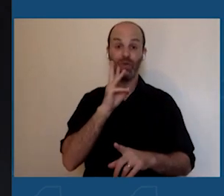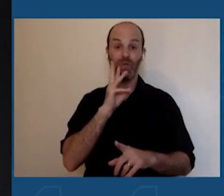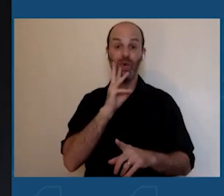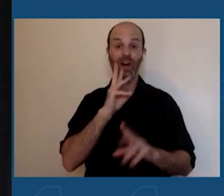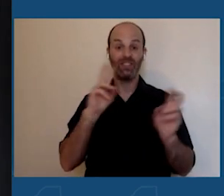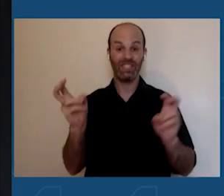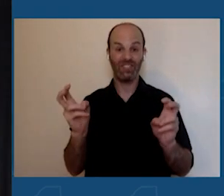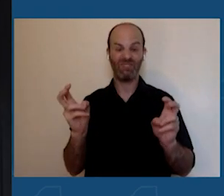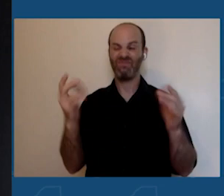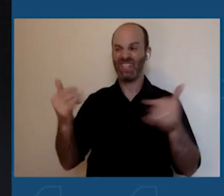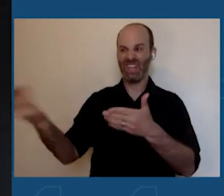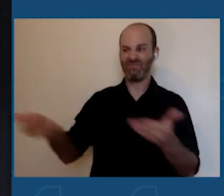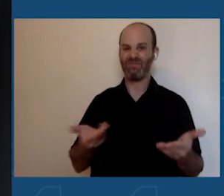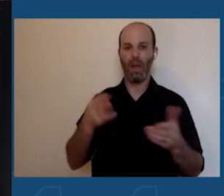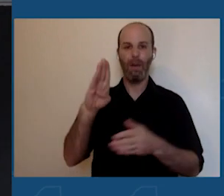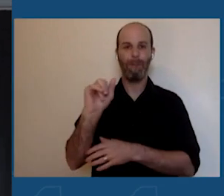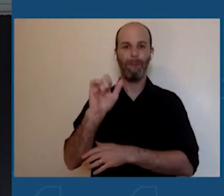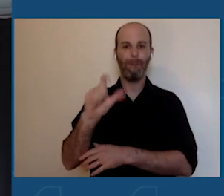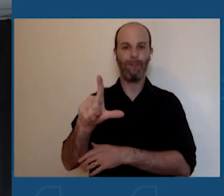Basil.